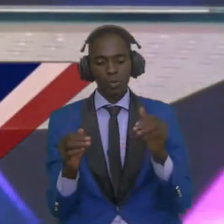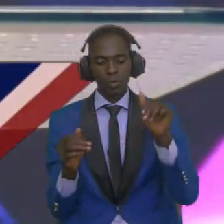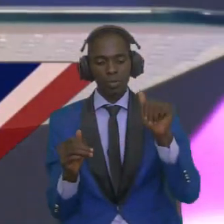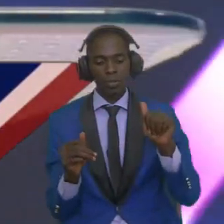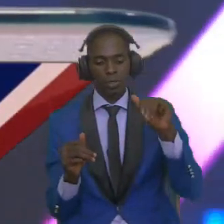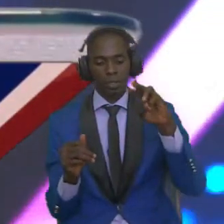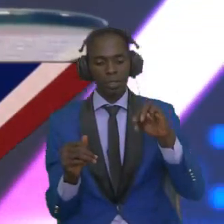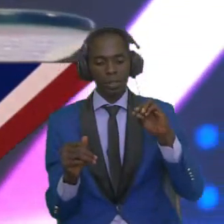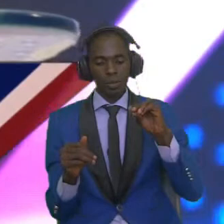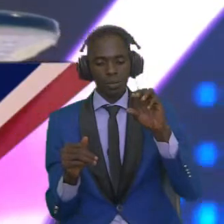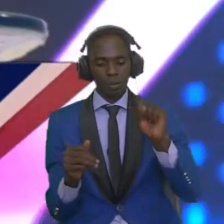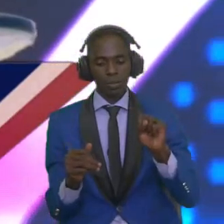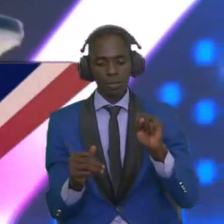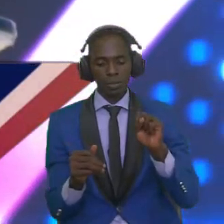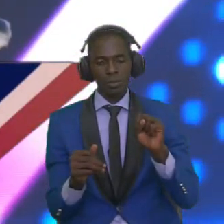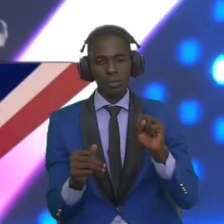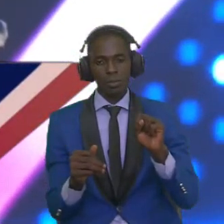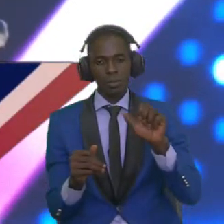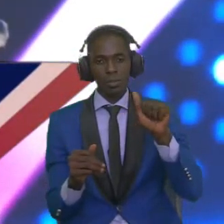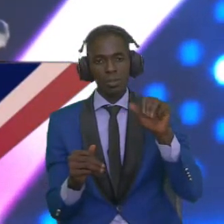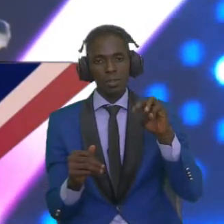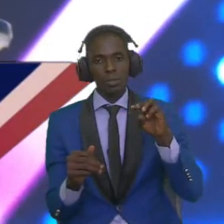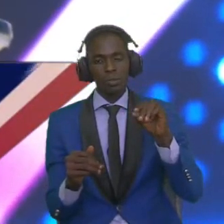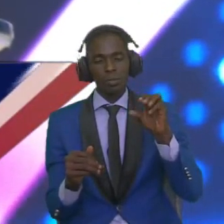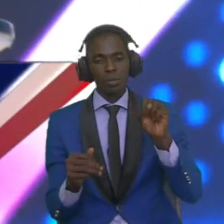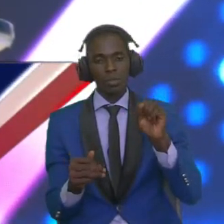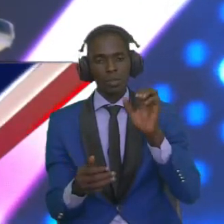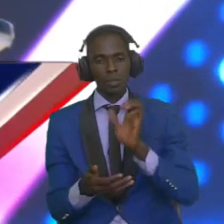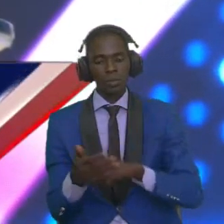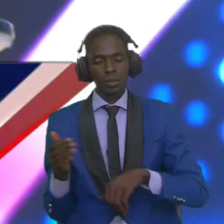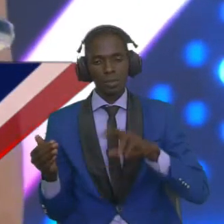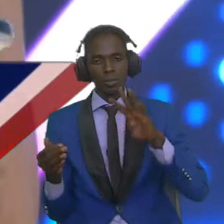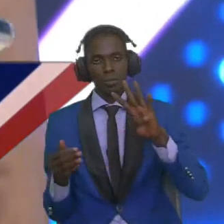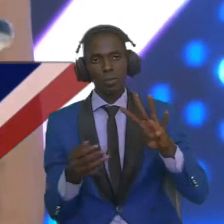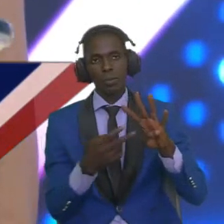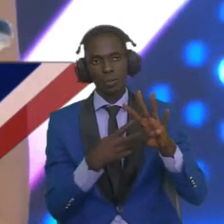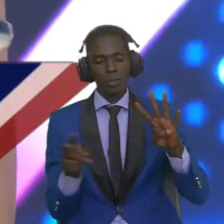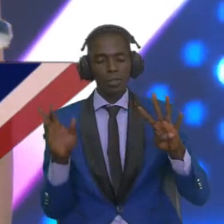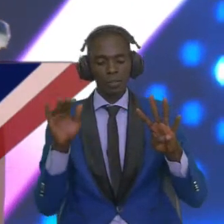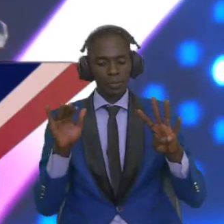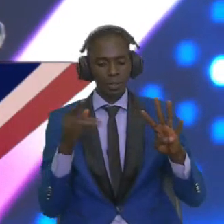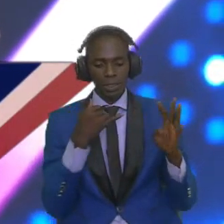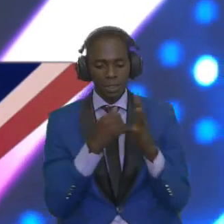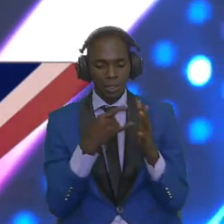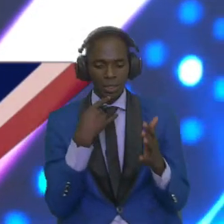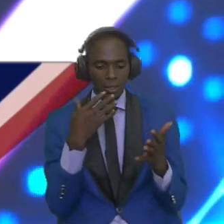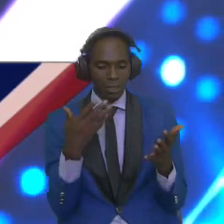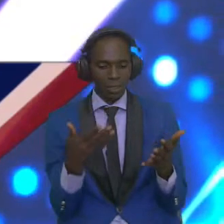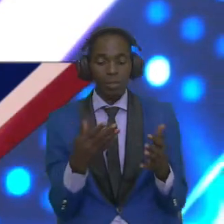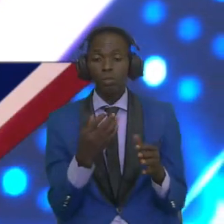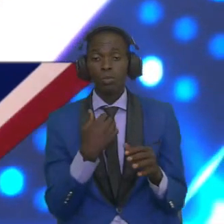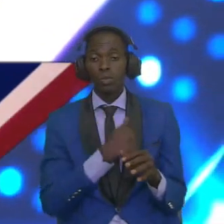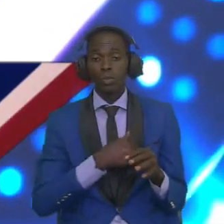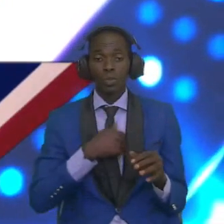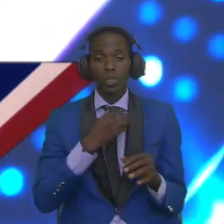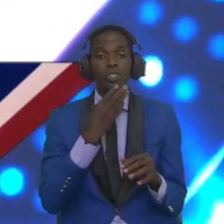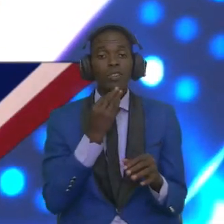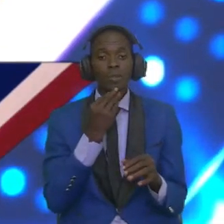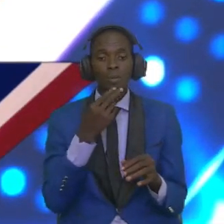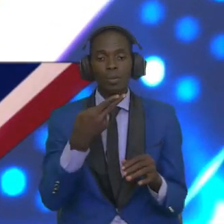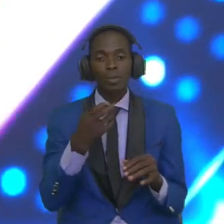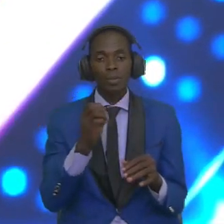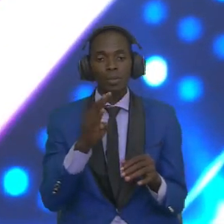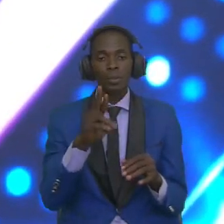reading from verse 15. It says, "For we have not an high priest which cannot